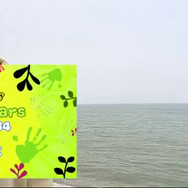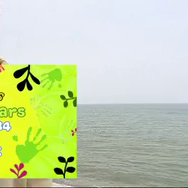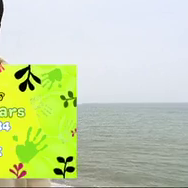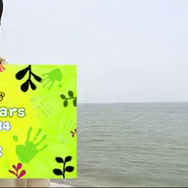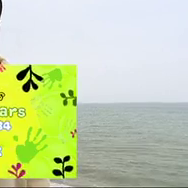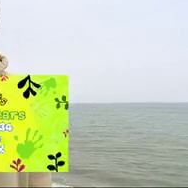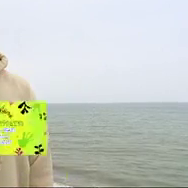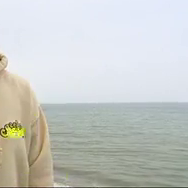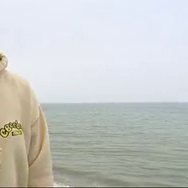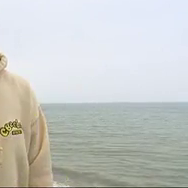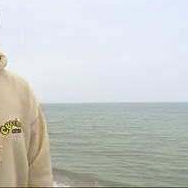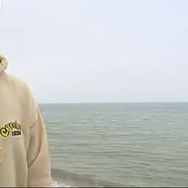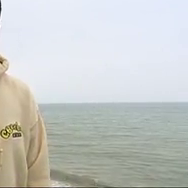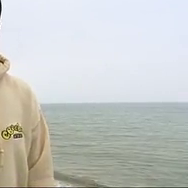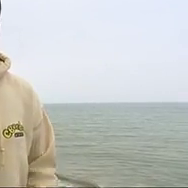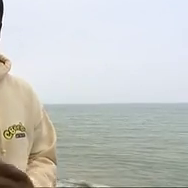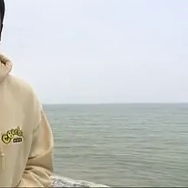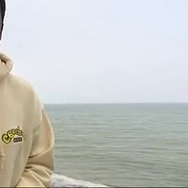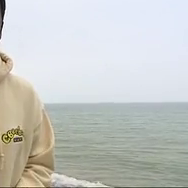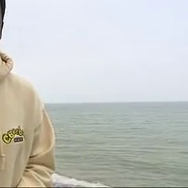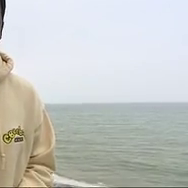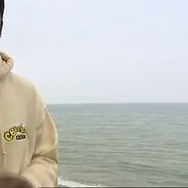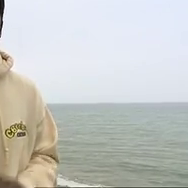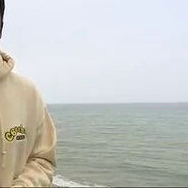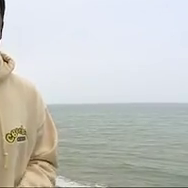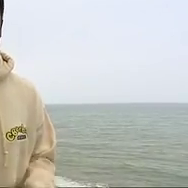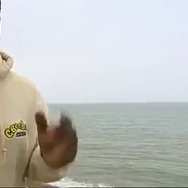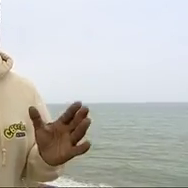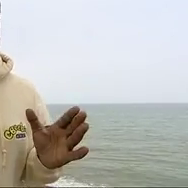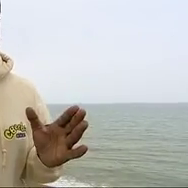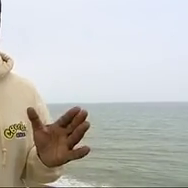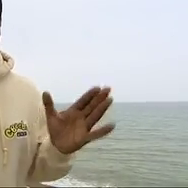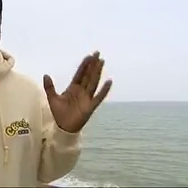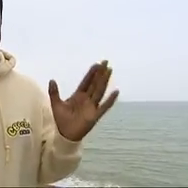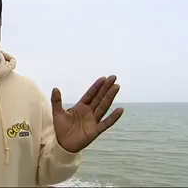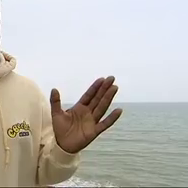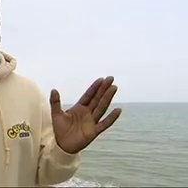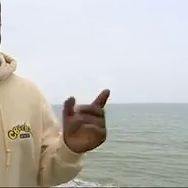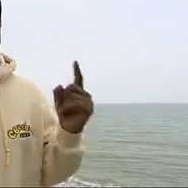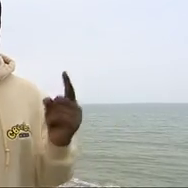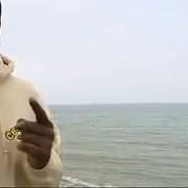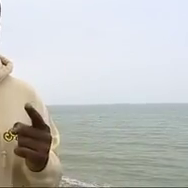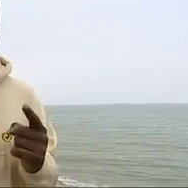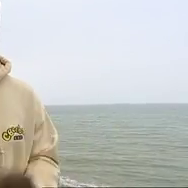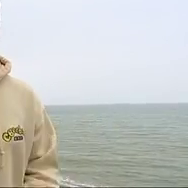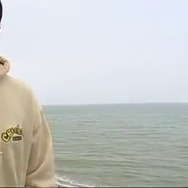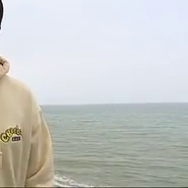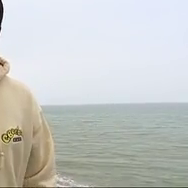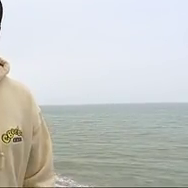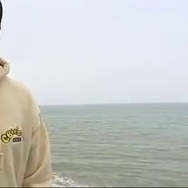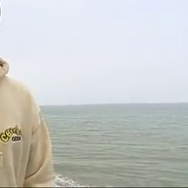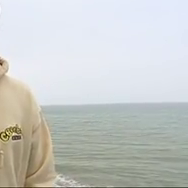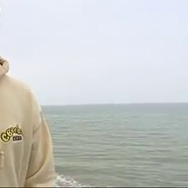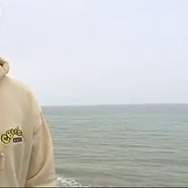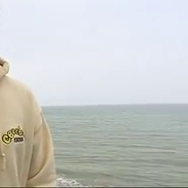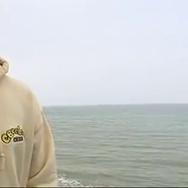WX. And don't forget to put your name, your age, and where you come from on the back. And of course, don't forget to tell us what you did to earn